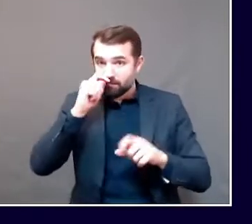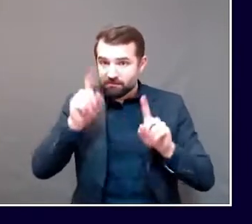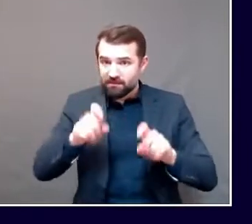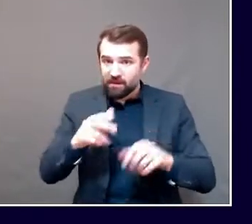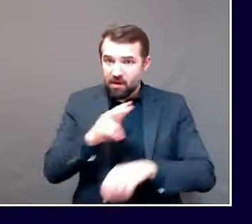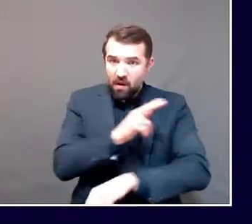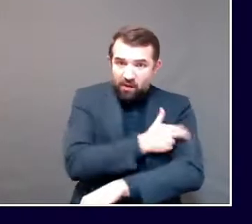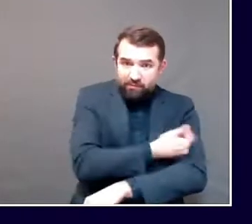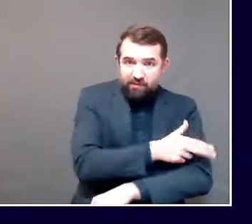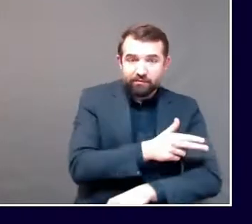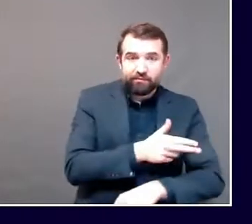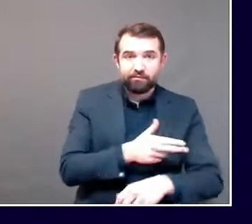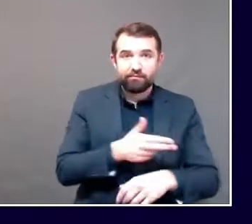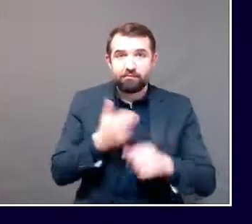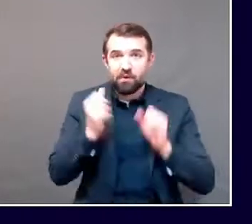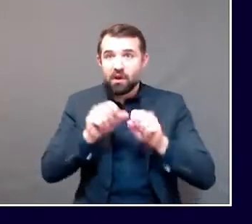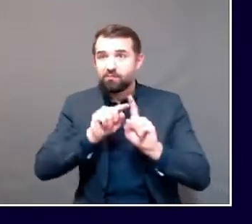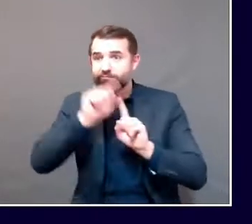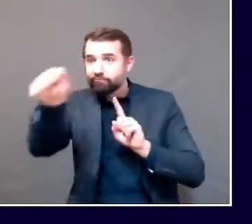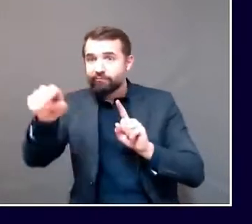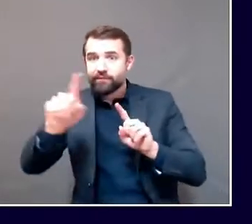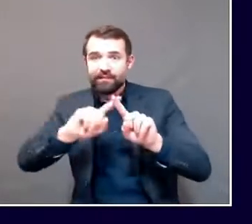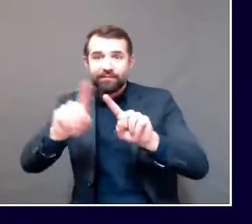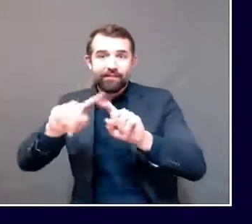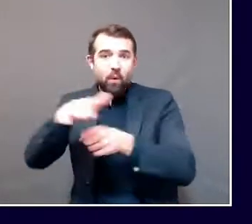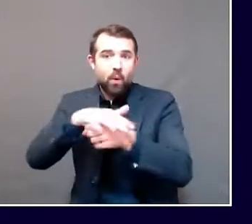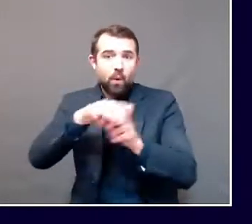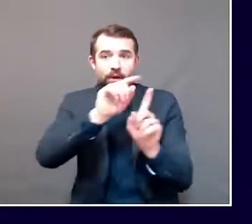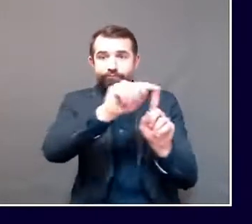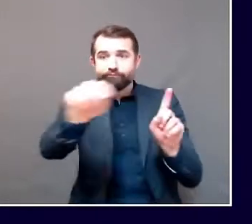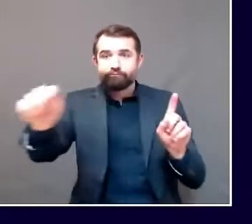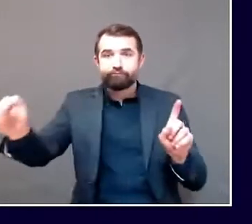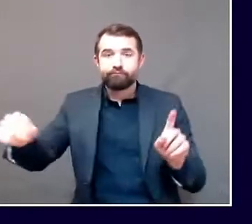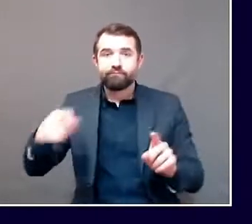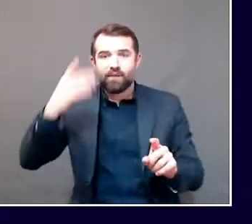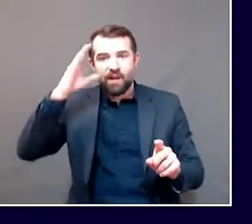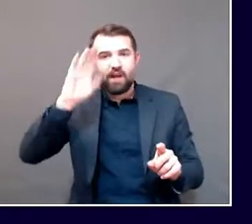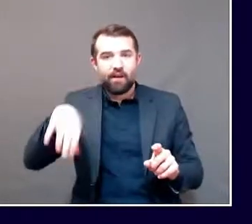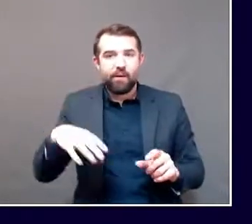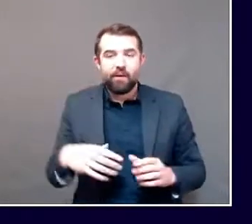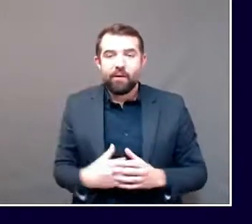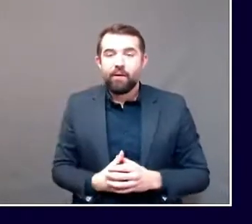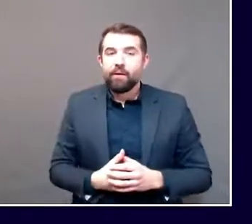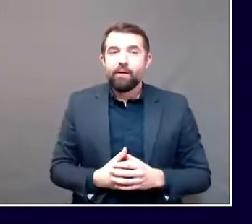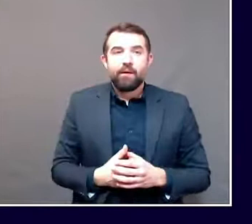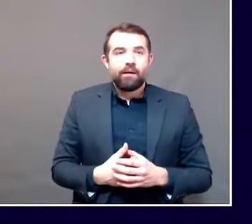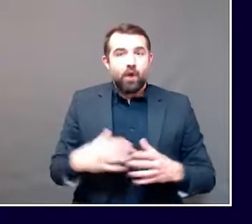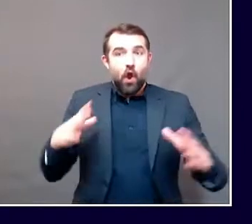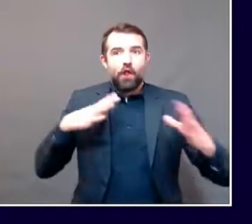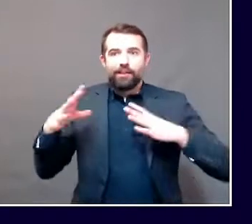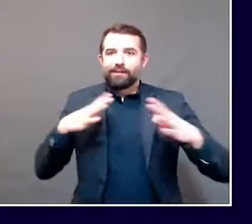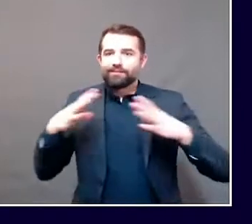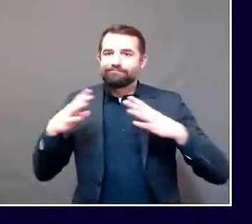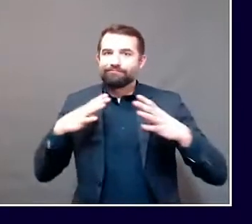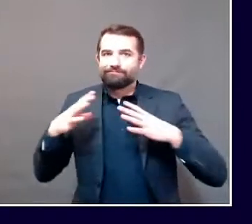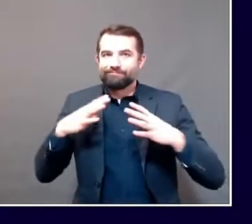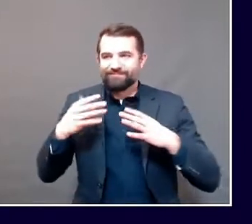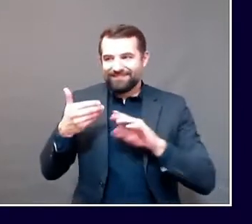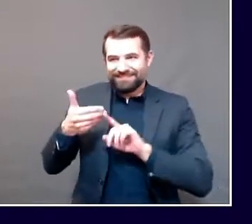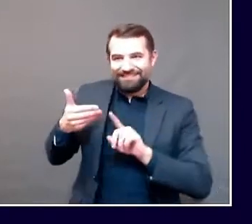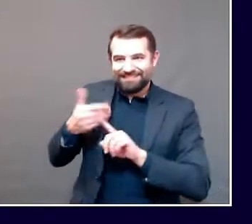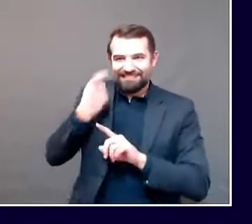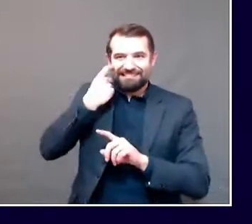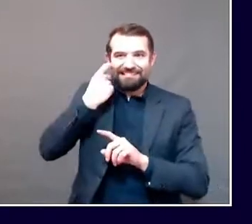around the holidays, there were fewer procedures being done, then there may have been less testing being done, for example. So those two are